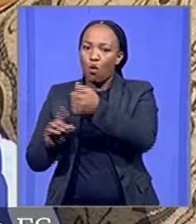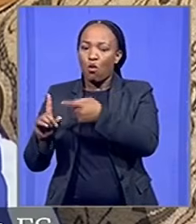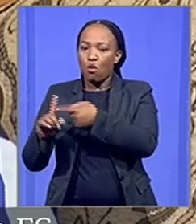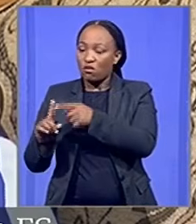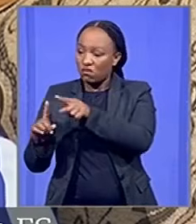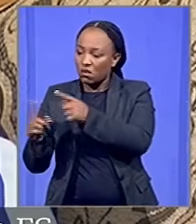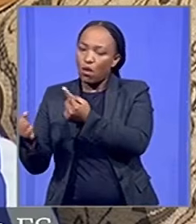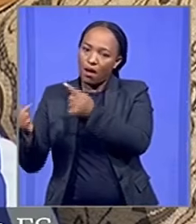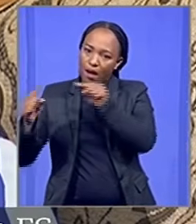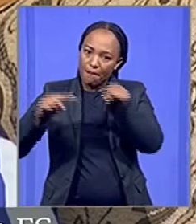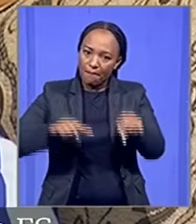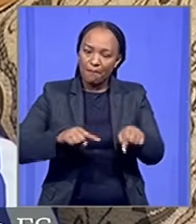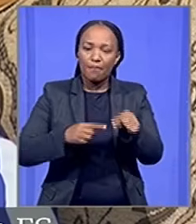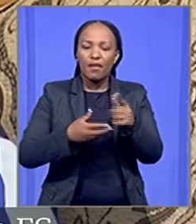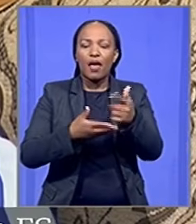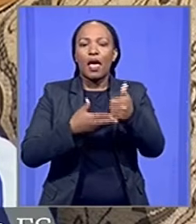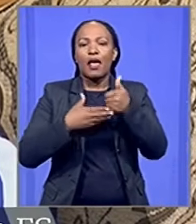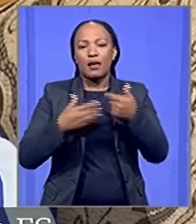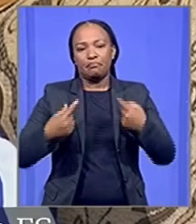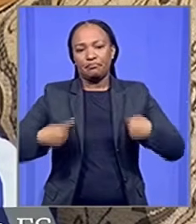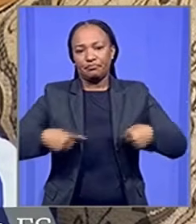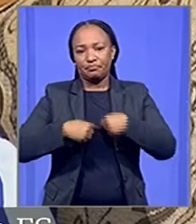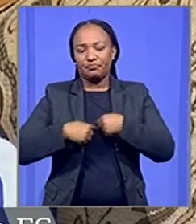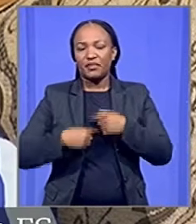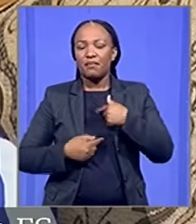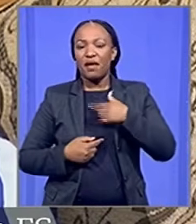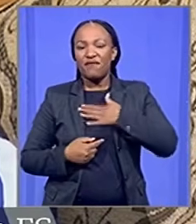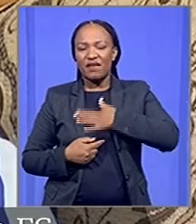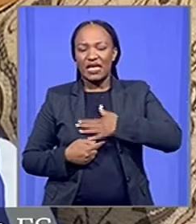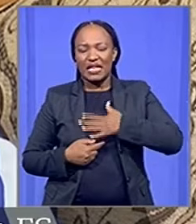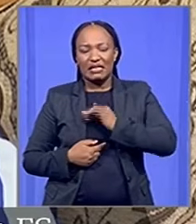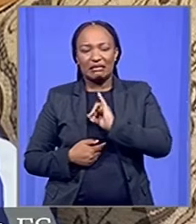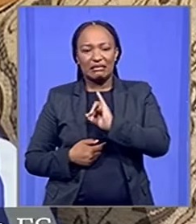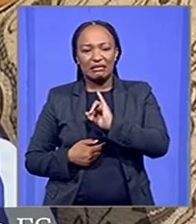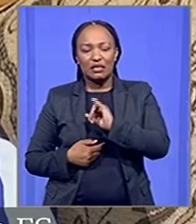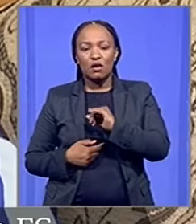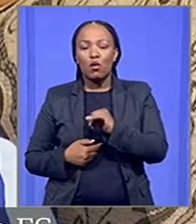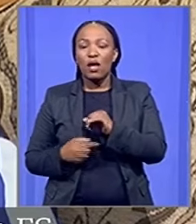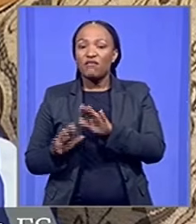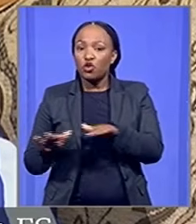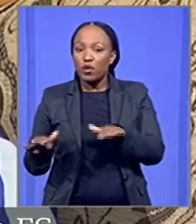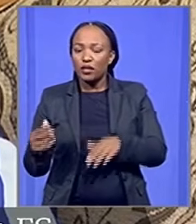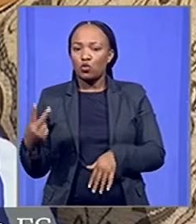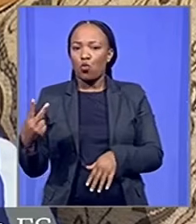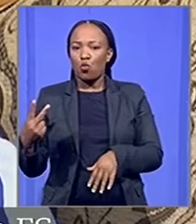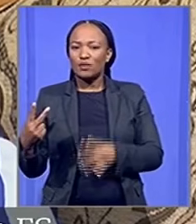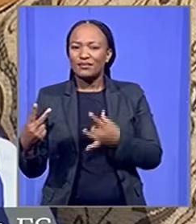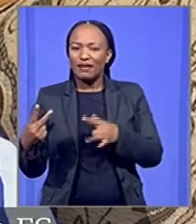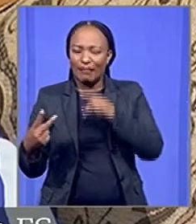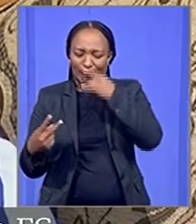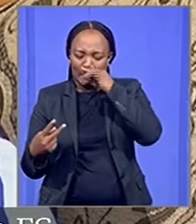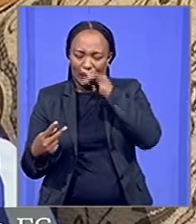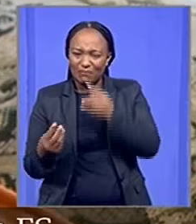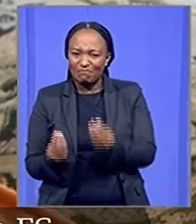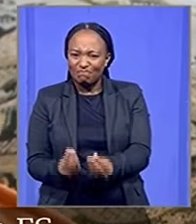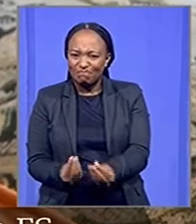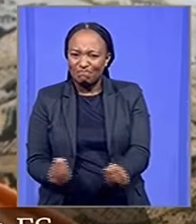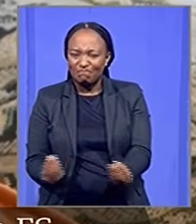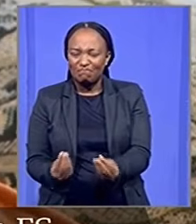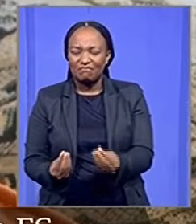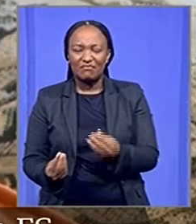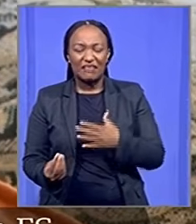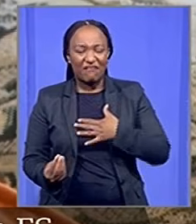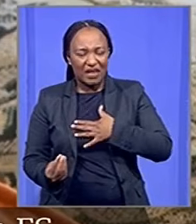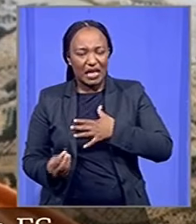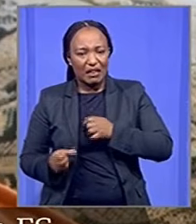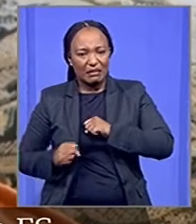thusa ene ntho go tlisa bohloko haholo ona le bana ba banana ba babedi ba banyane so ba utlwe bohloko.